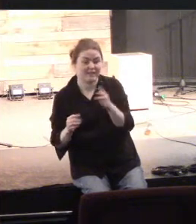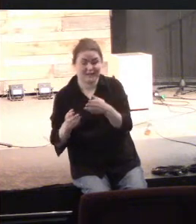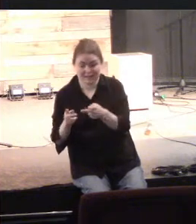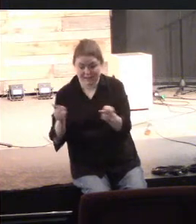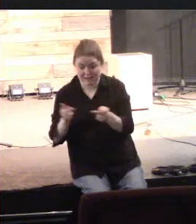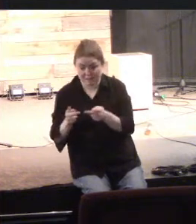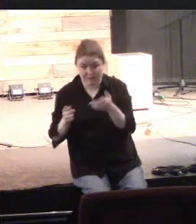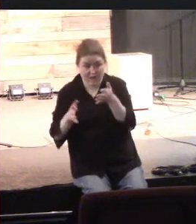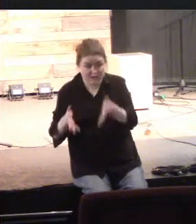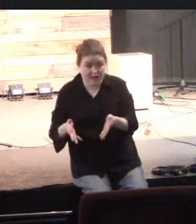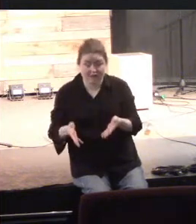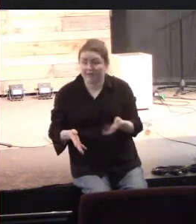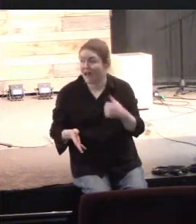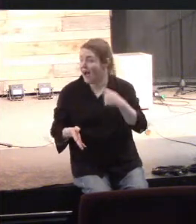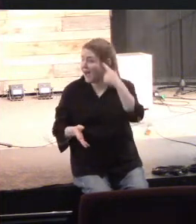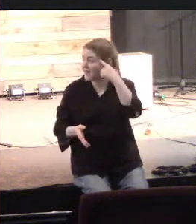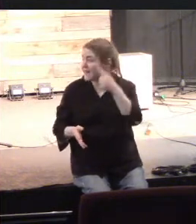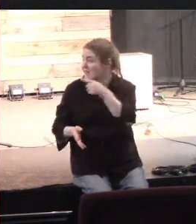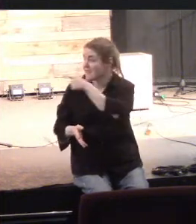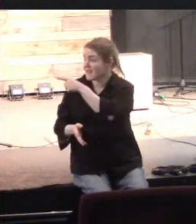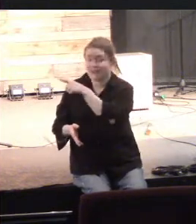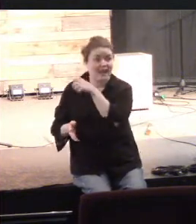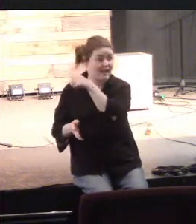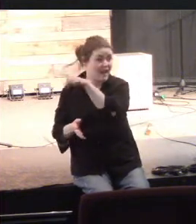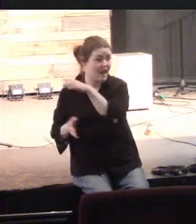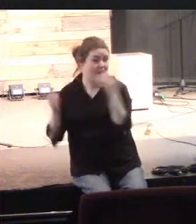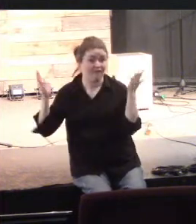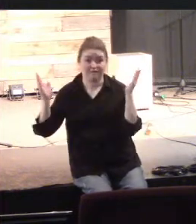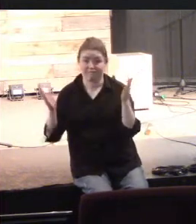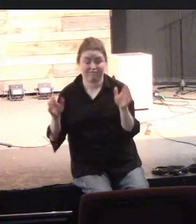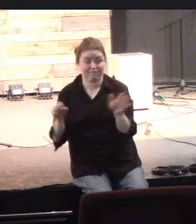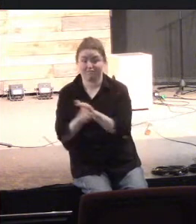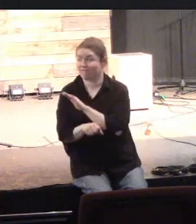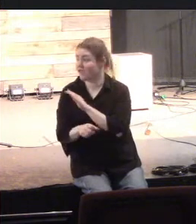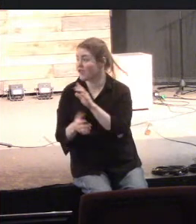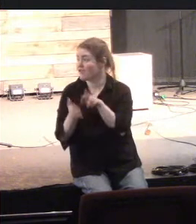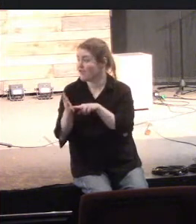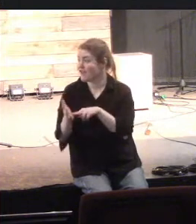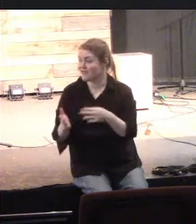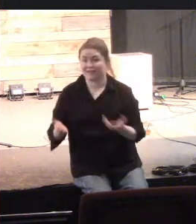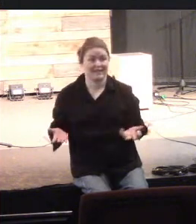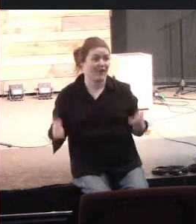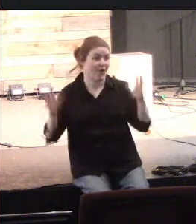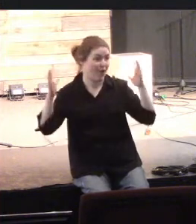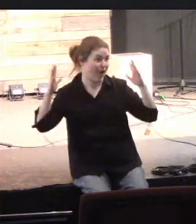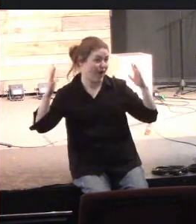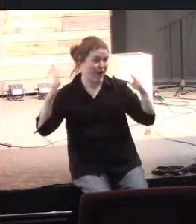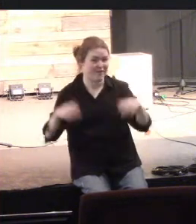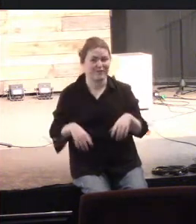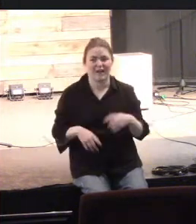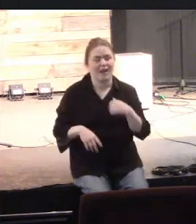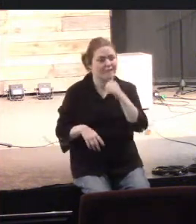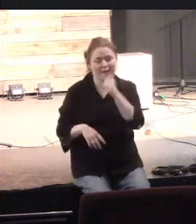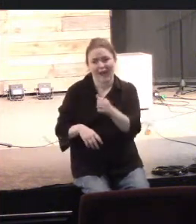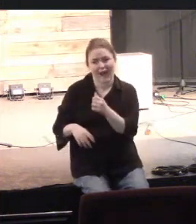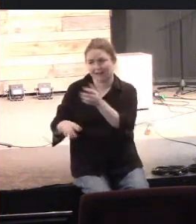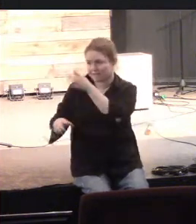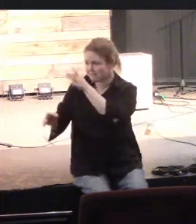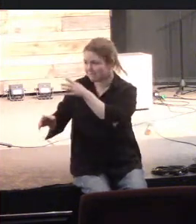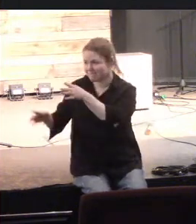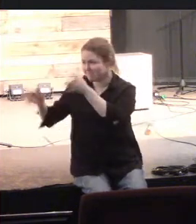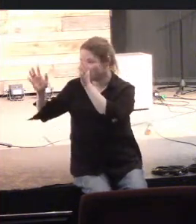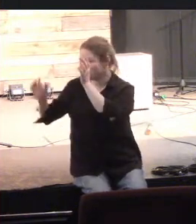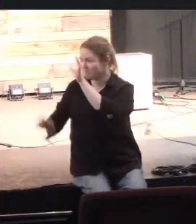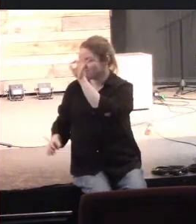I think everybody over here in this section is registered. So way to go, guys. Yeah, so I'm not talking to them. I'm talking